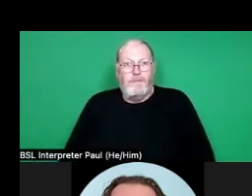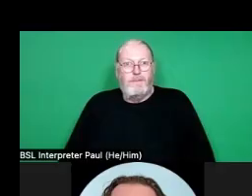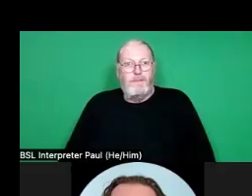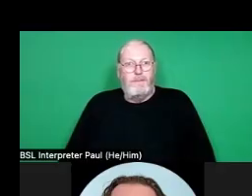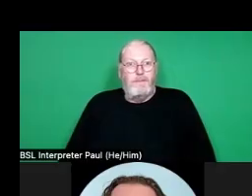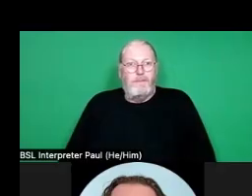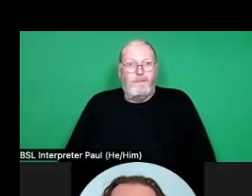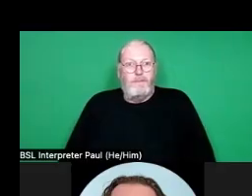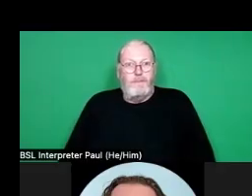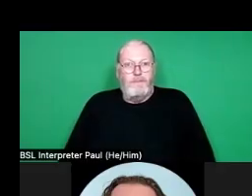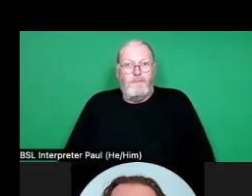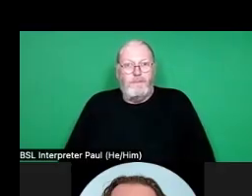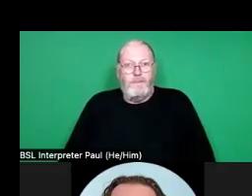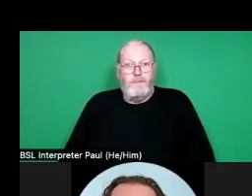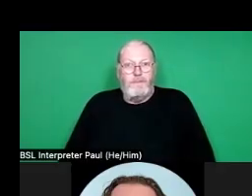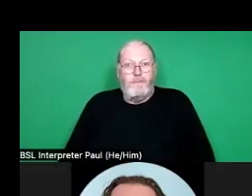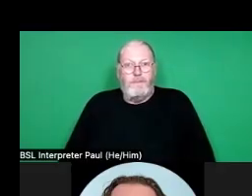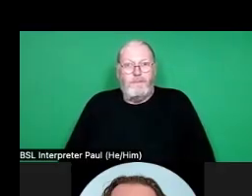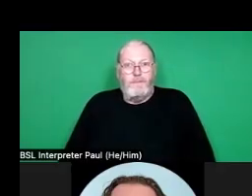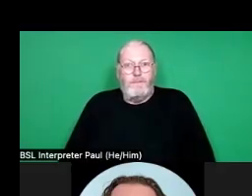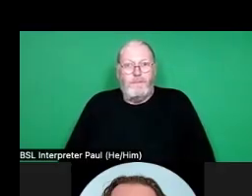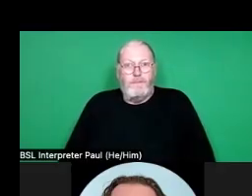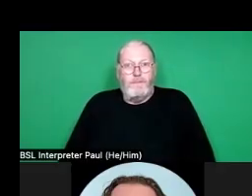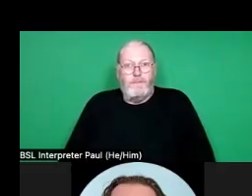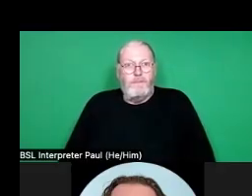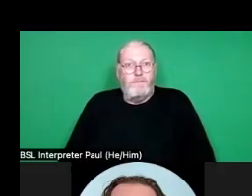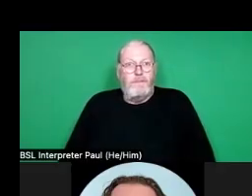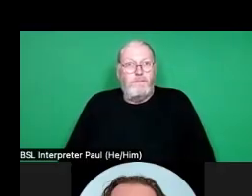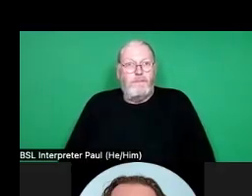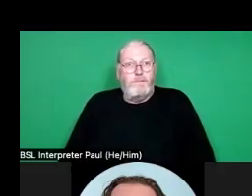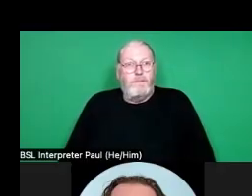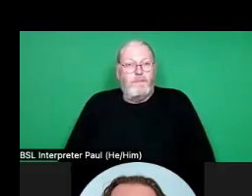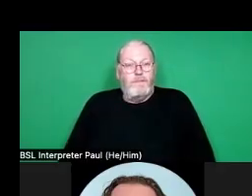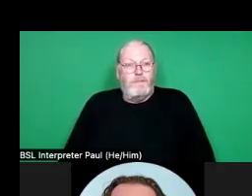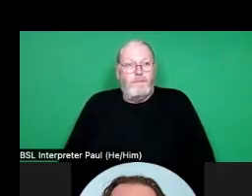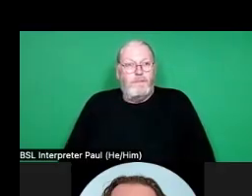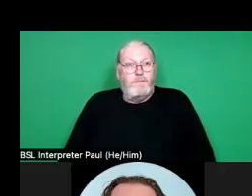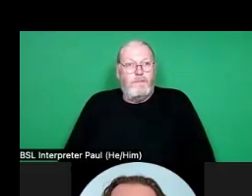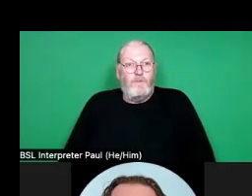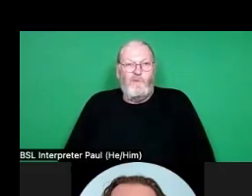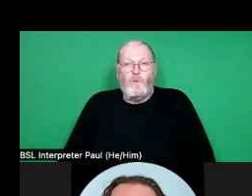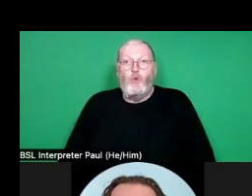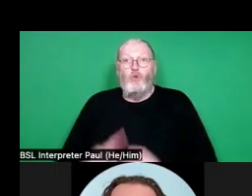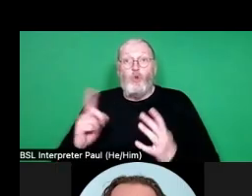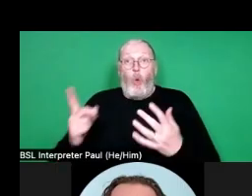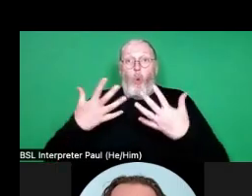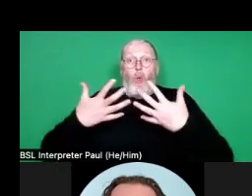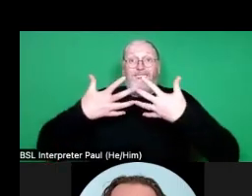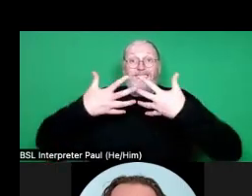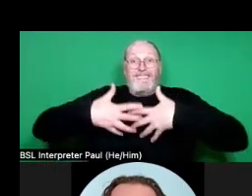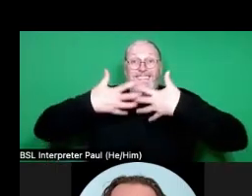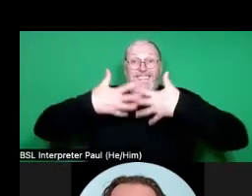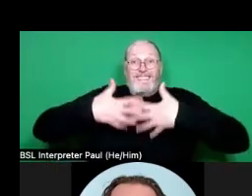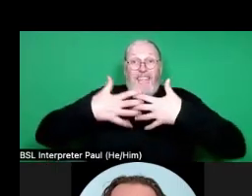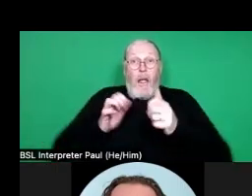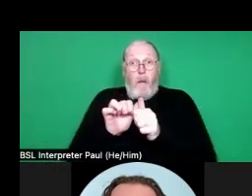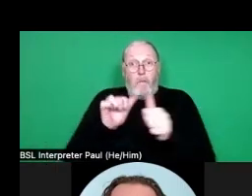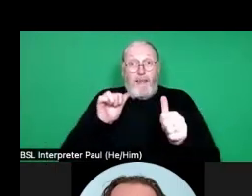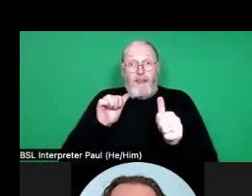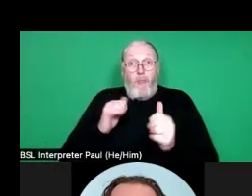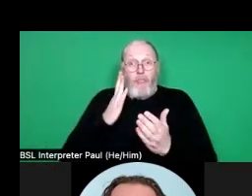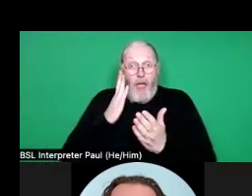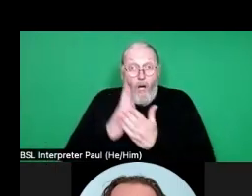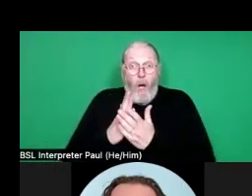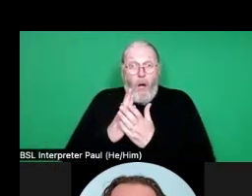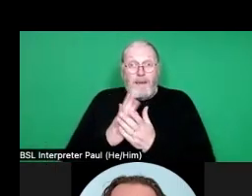So tech companies are basically actively engineering this faith, from the slide pause before